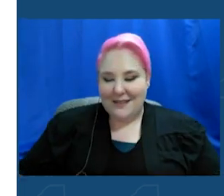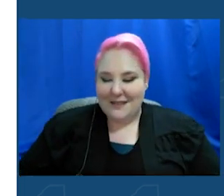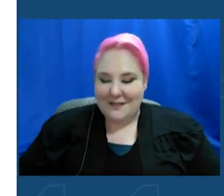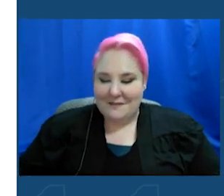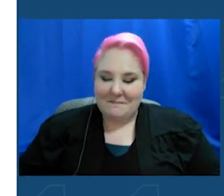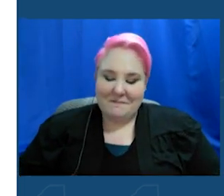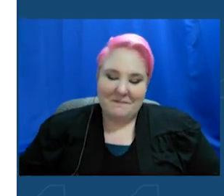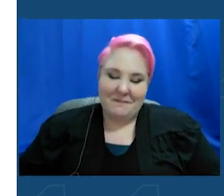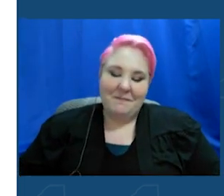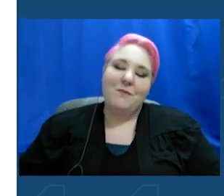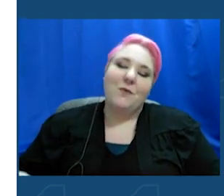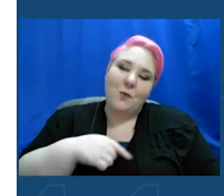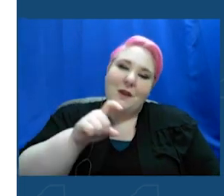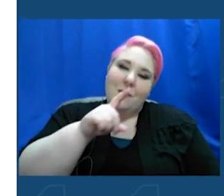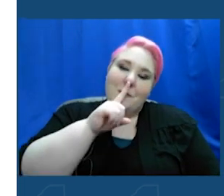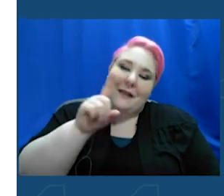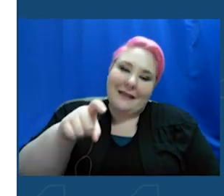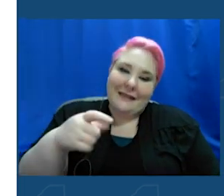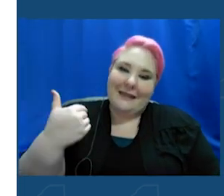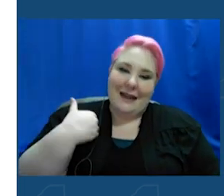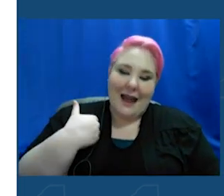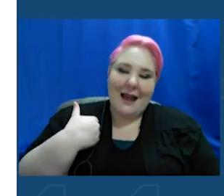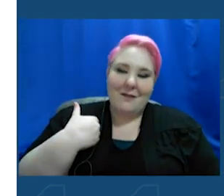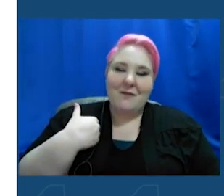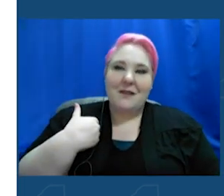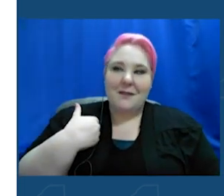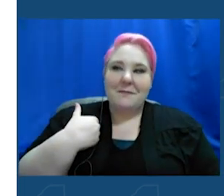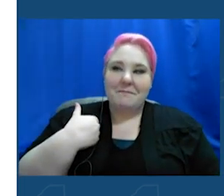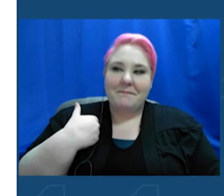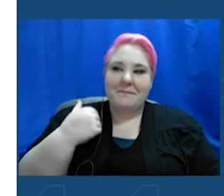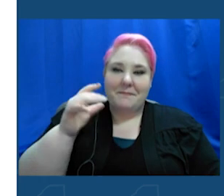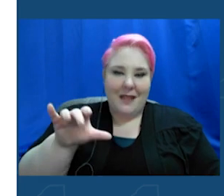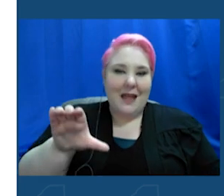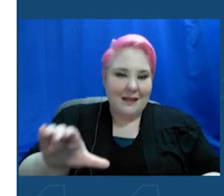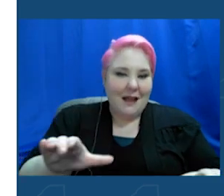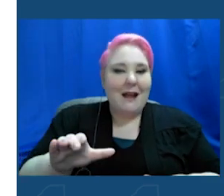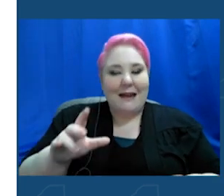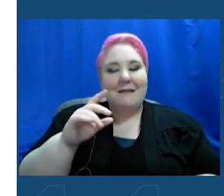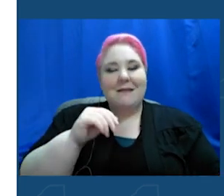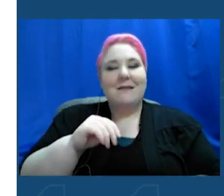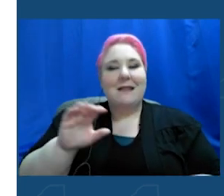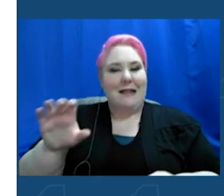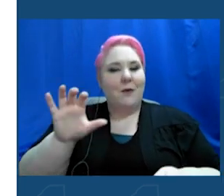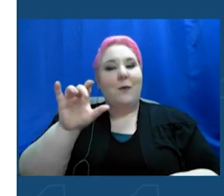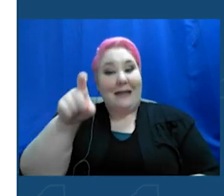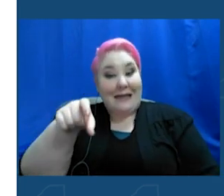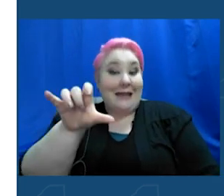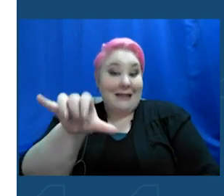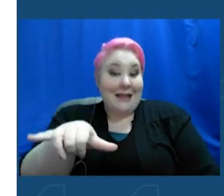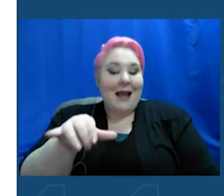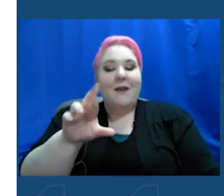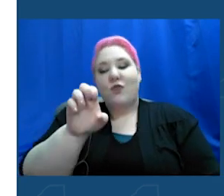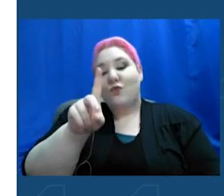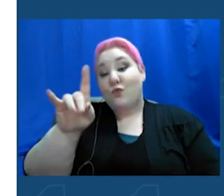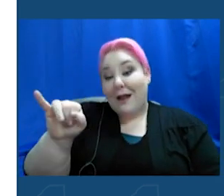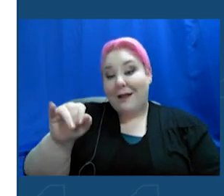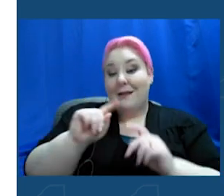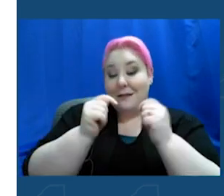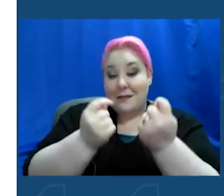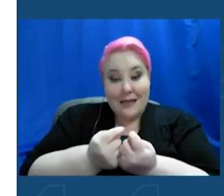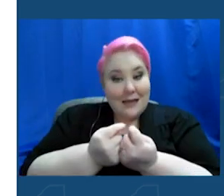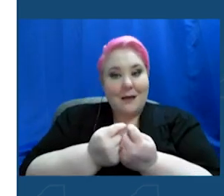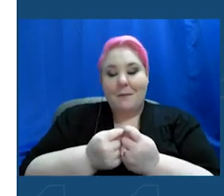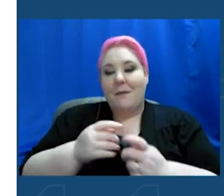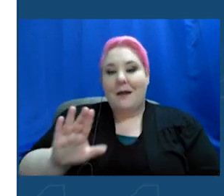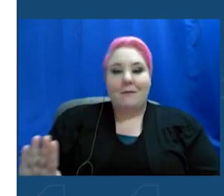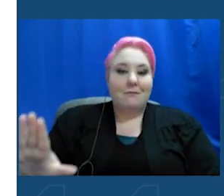we really needed to have that done. It was a combination of the Ready team and all your guides.